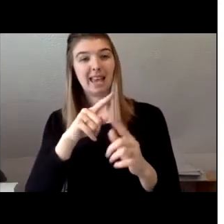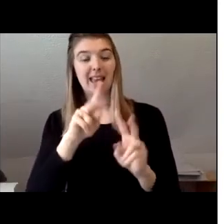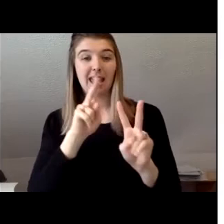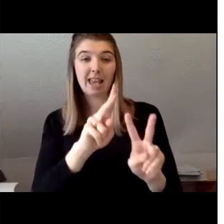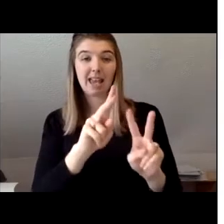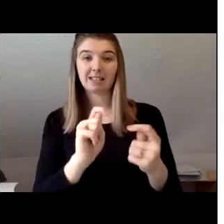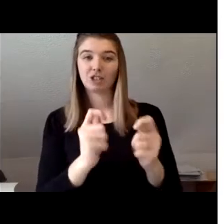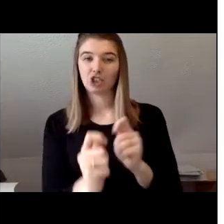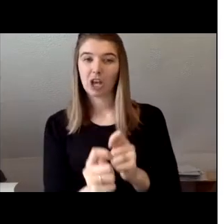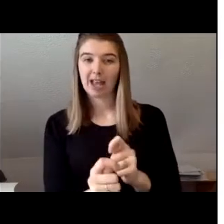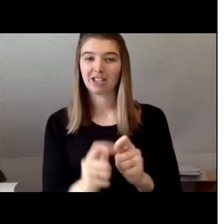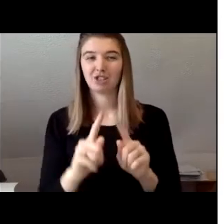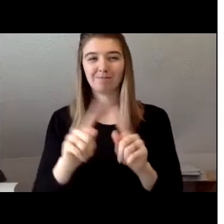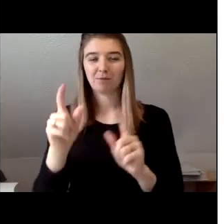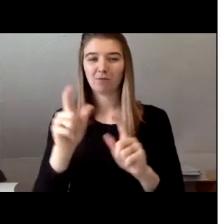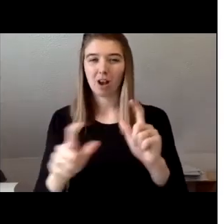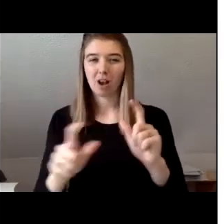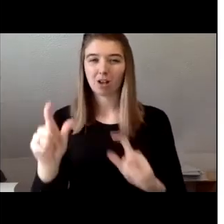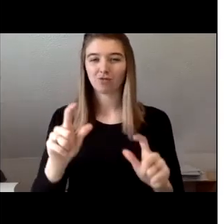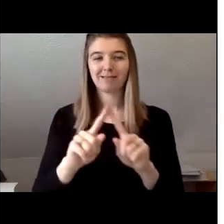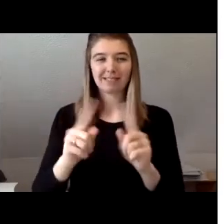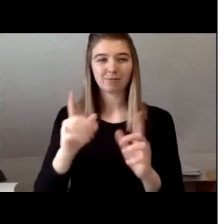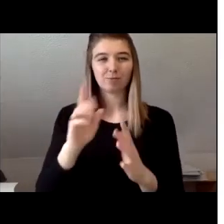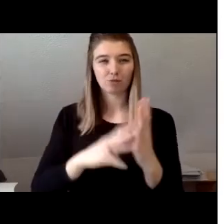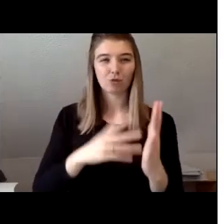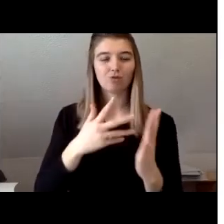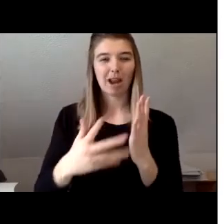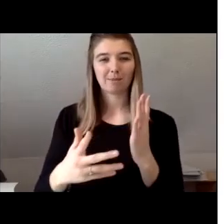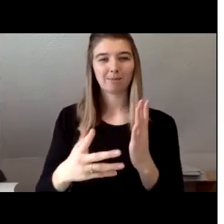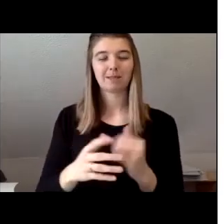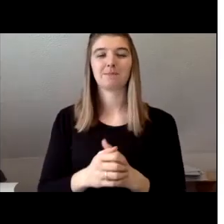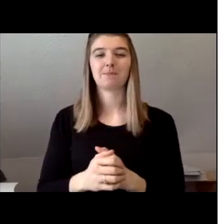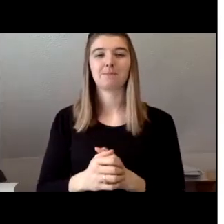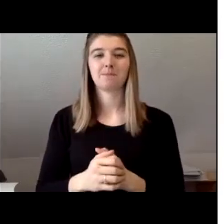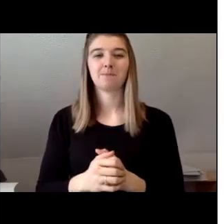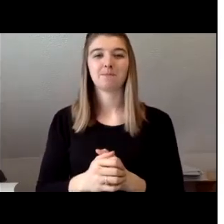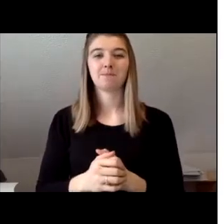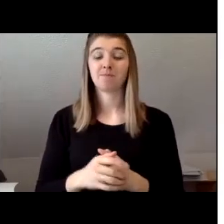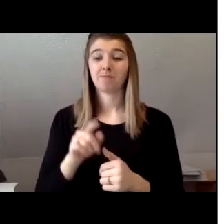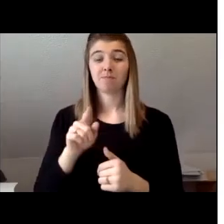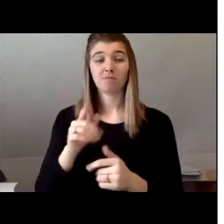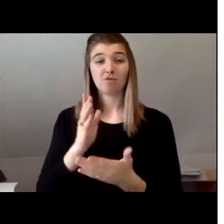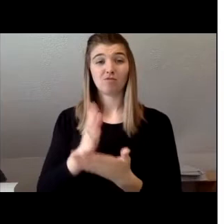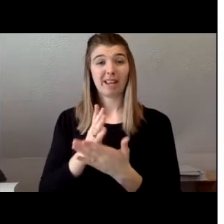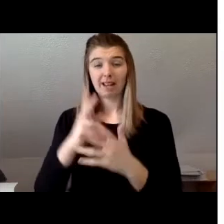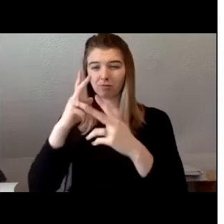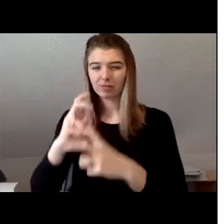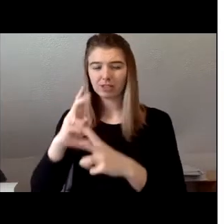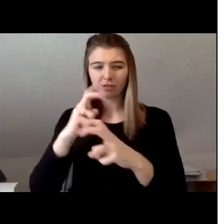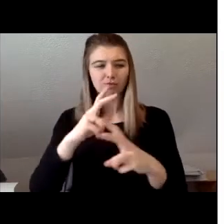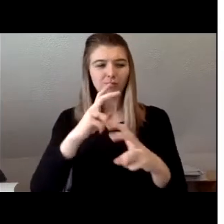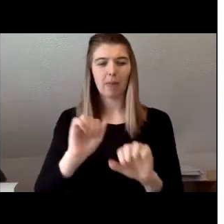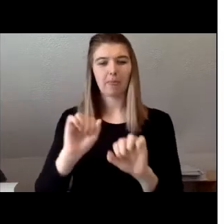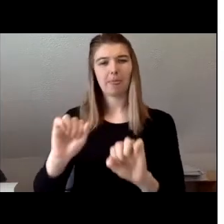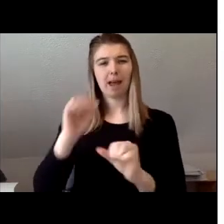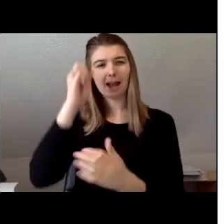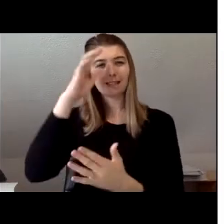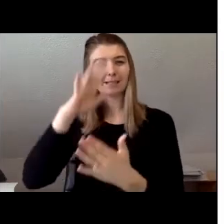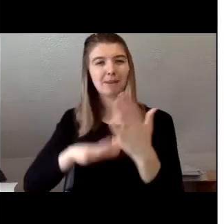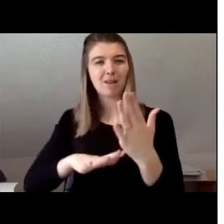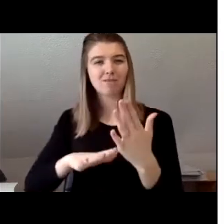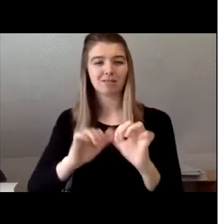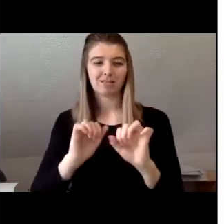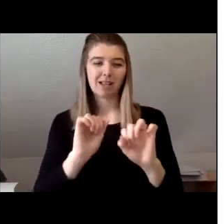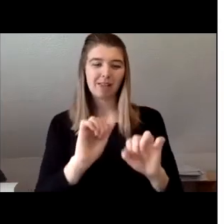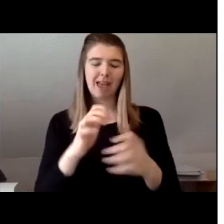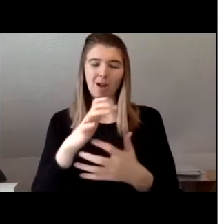Dimensions, recognizes the multiplicity of perspectives, lived experiences, and the overall complexity of